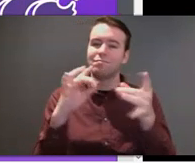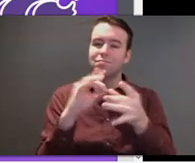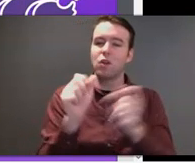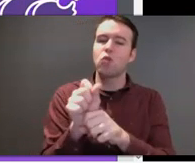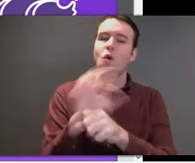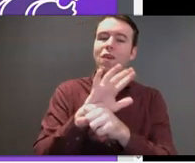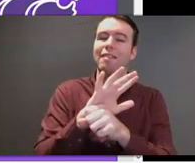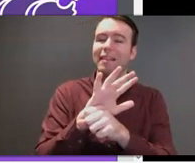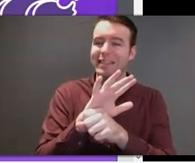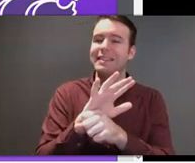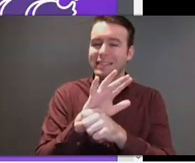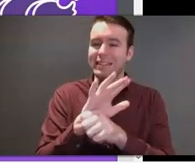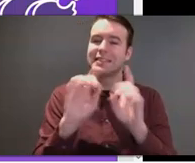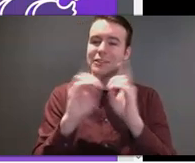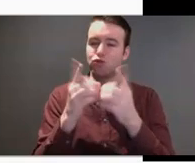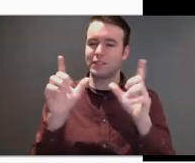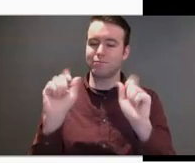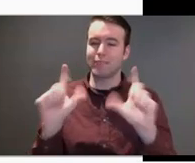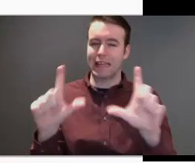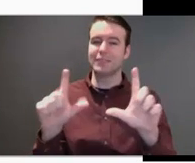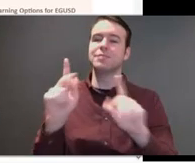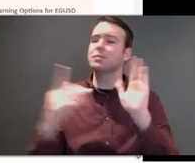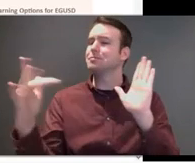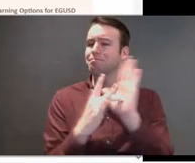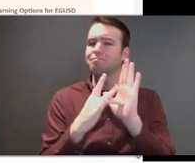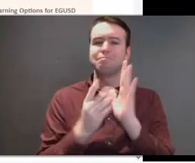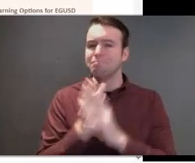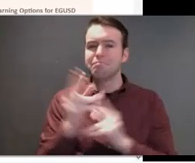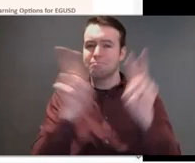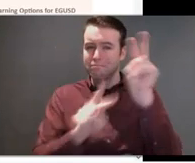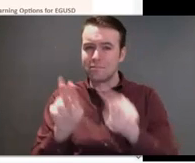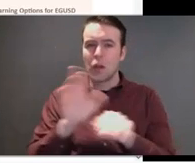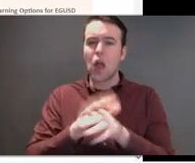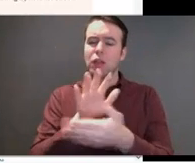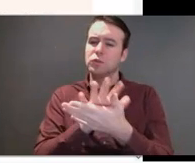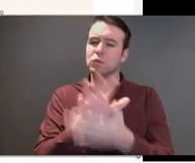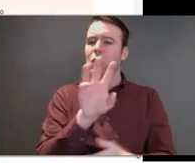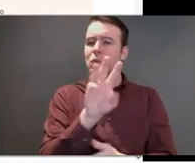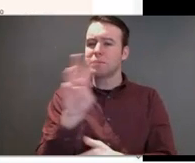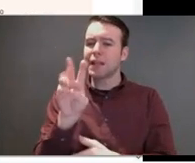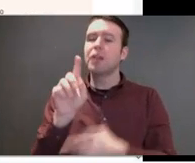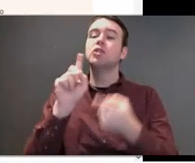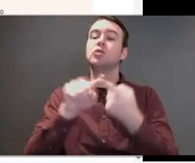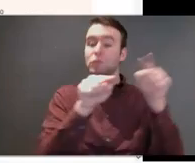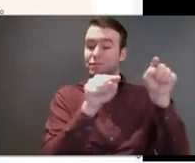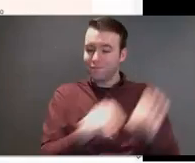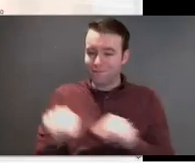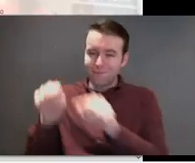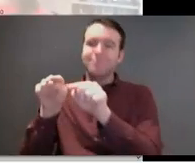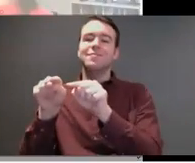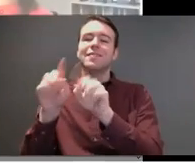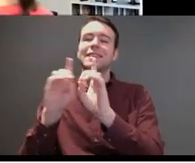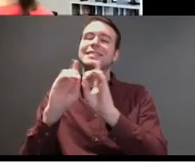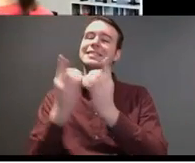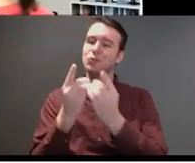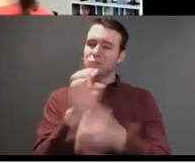district page. And people can easily navigate from their school's website to the district's webpage where we